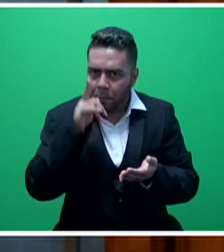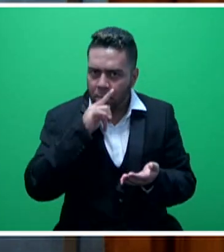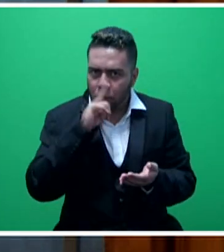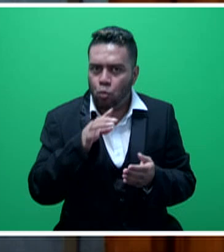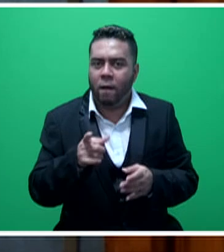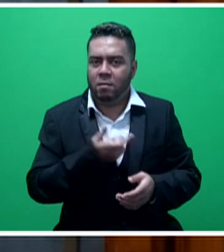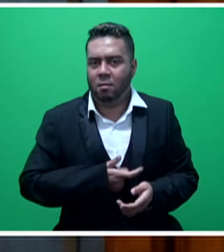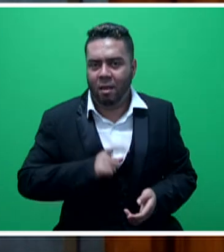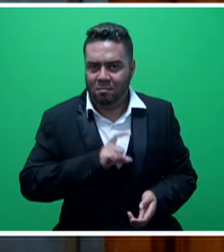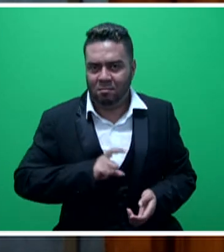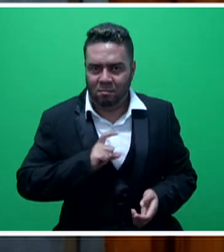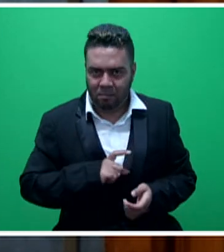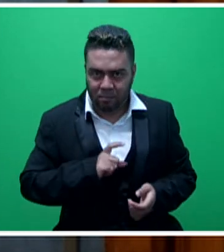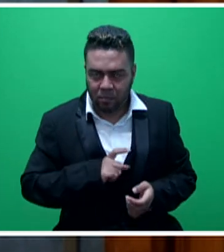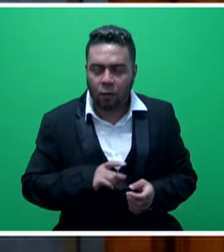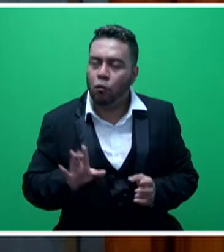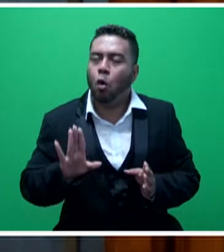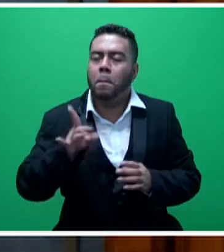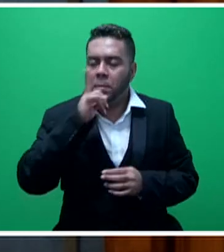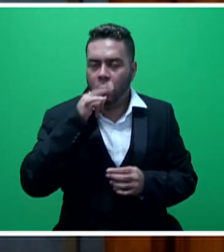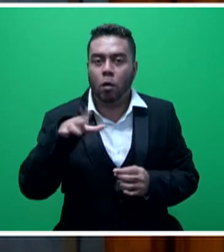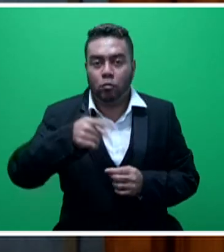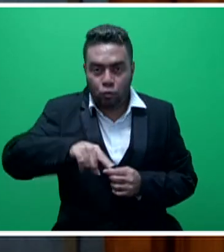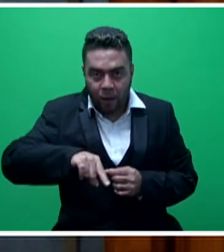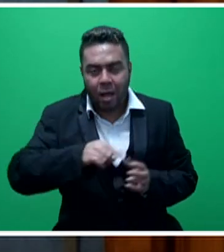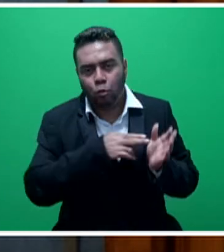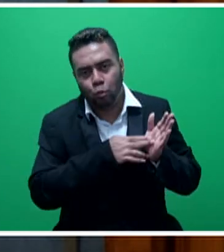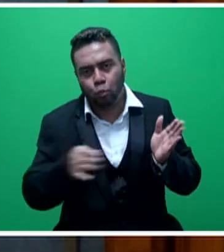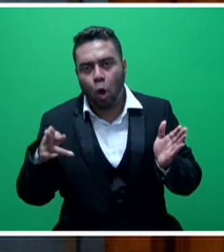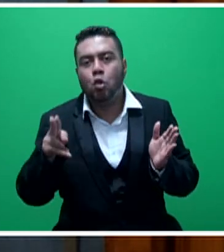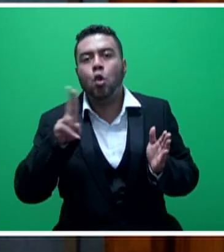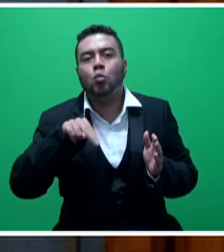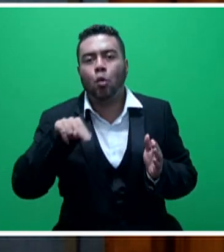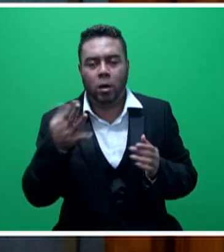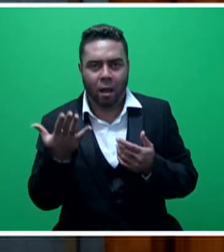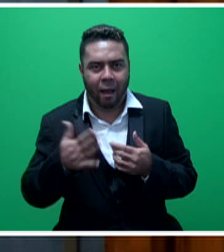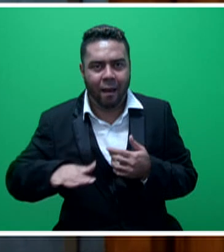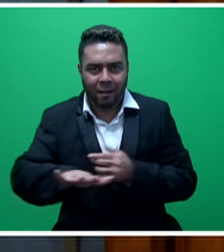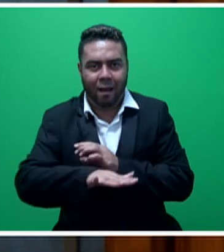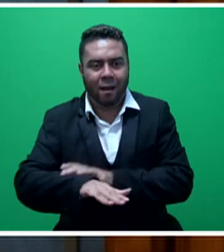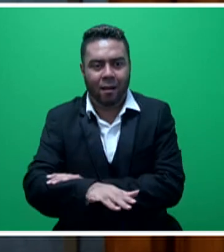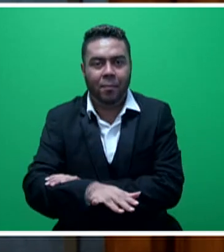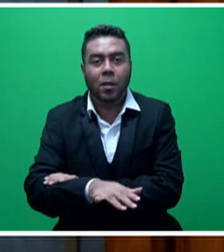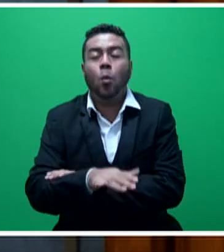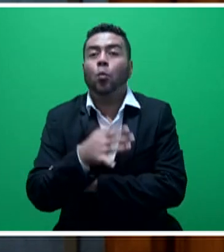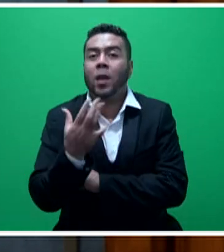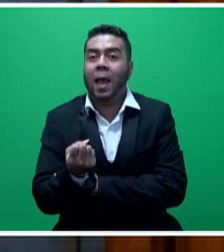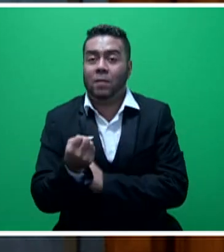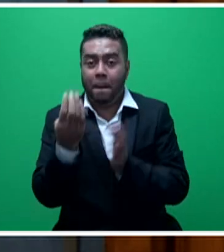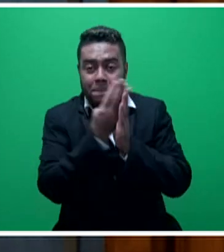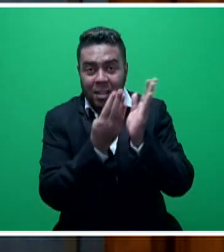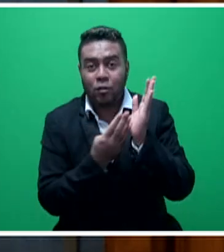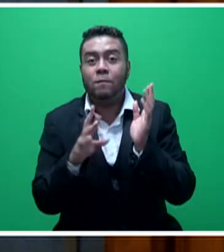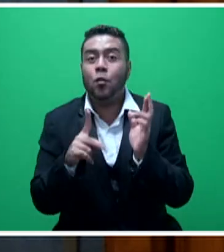for patients of the Greater Suvarnasori area. The government has also approved and set aside a budgetary allocation